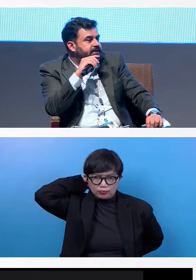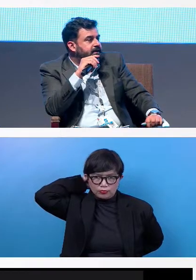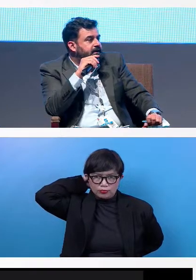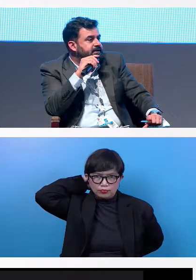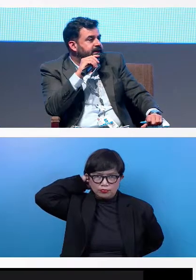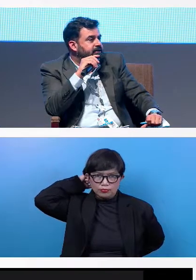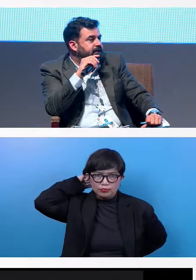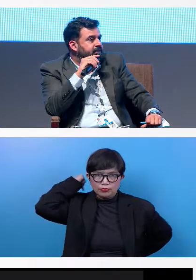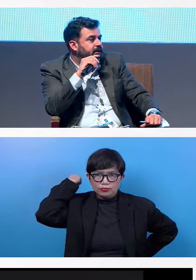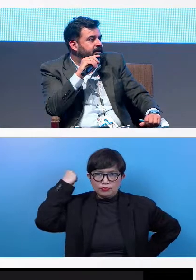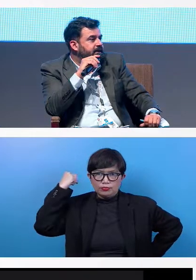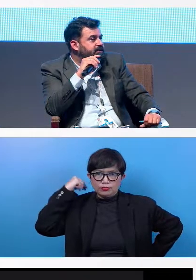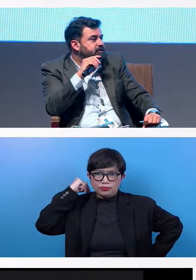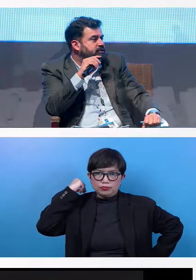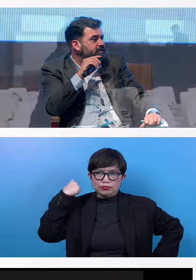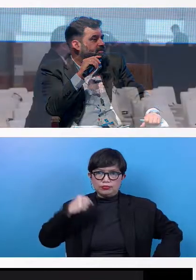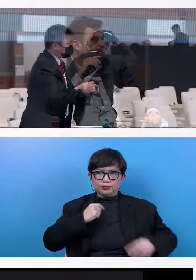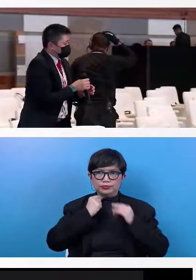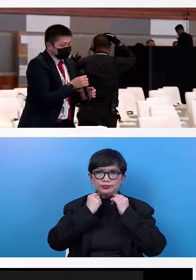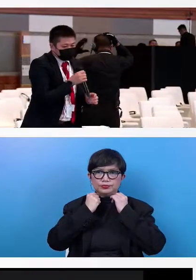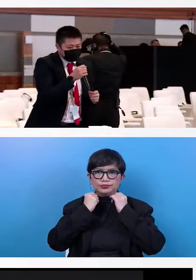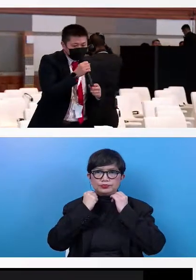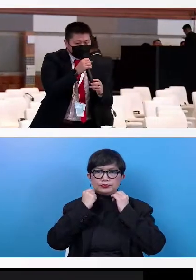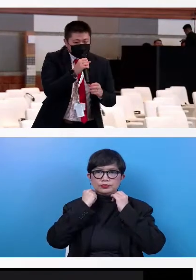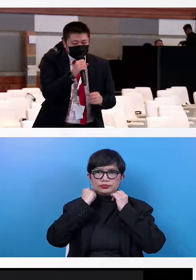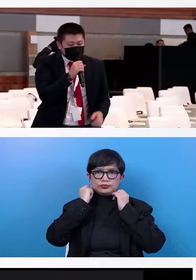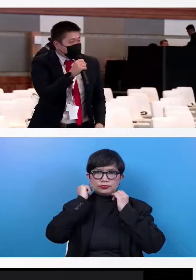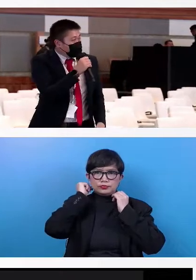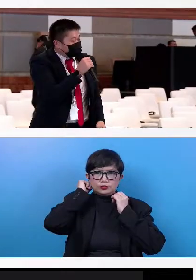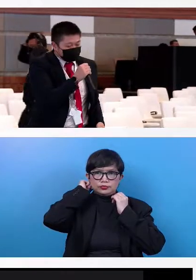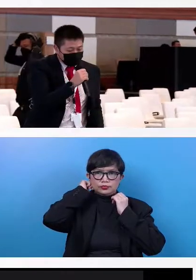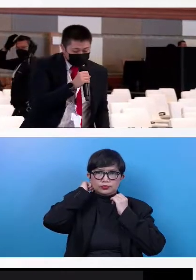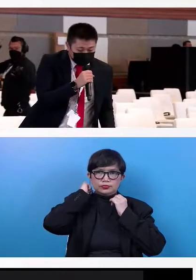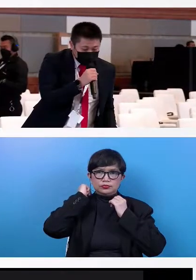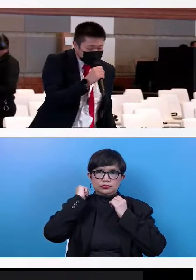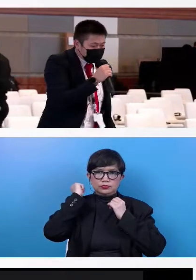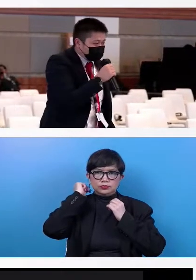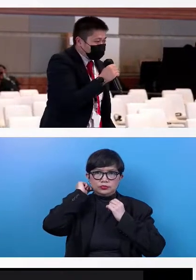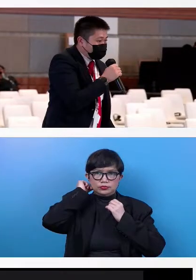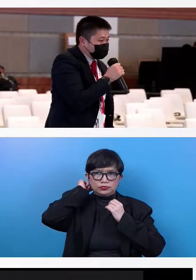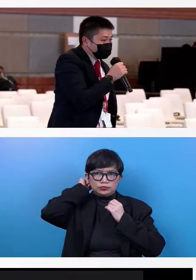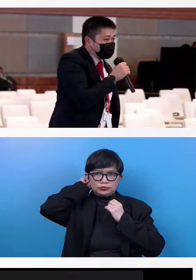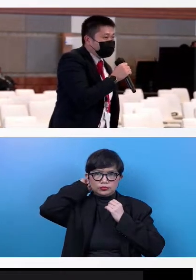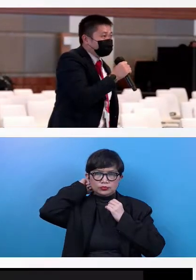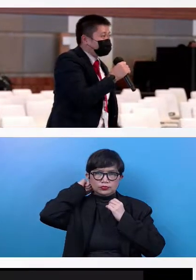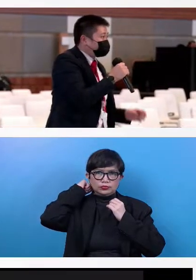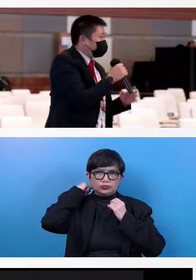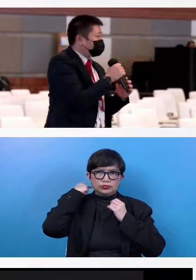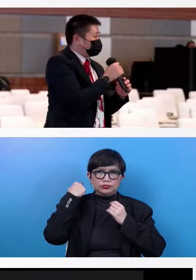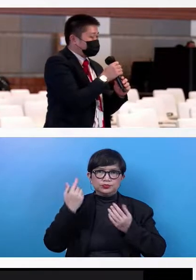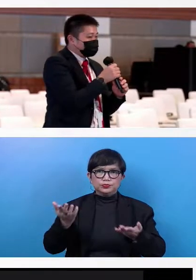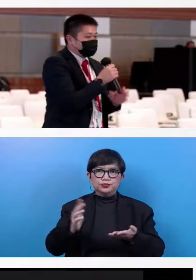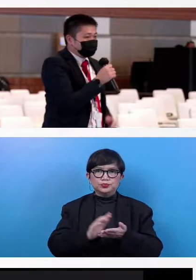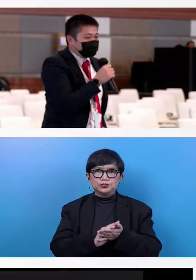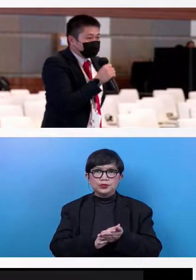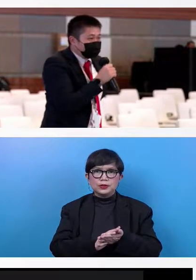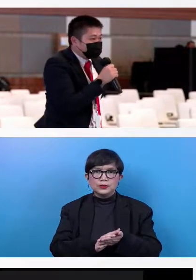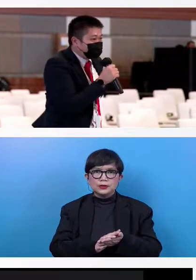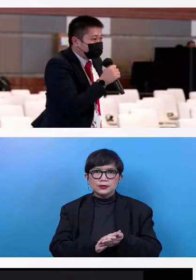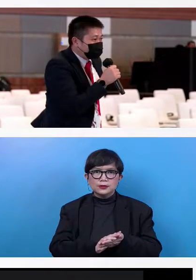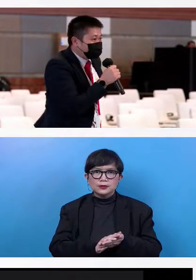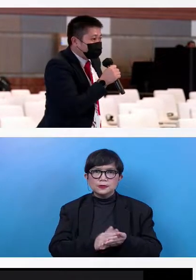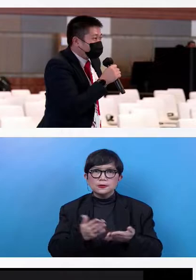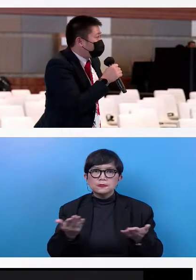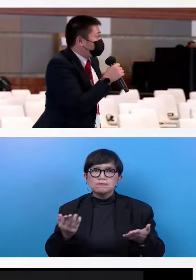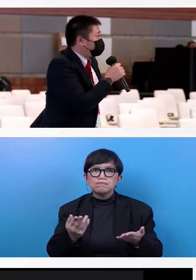Could you please state your name and the institution? Thank you. Hi, thank you so much, Chair. My name is Tam. I'm a Sustainable